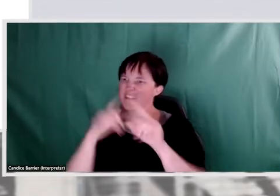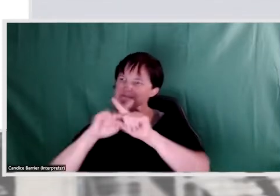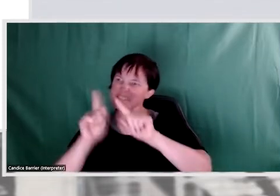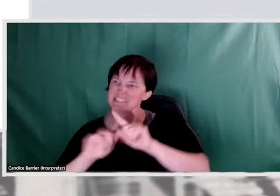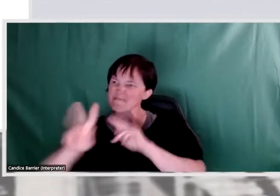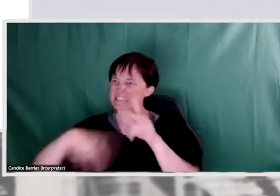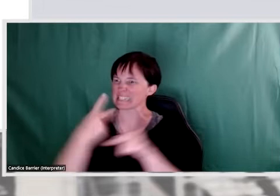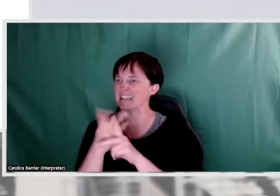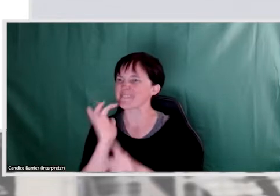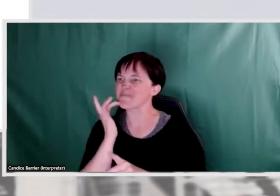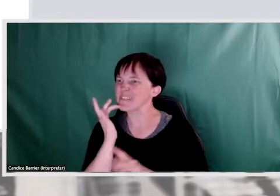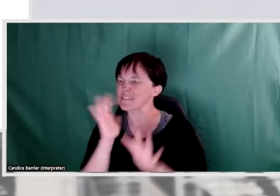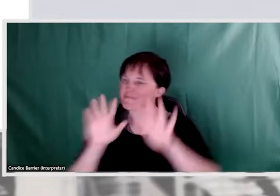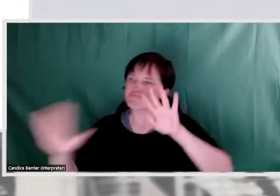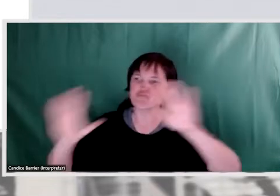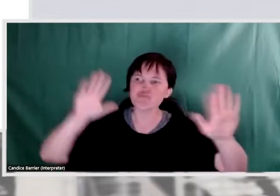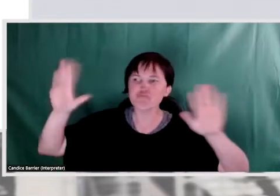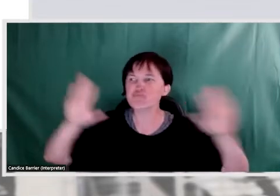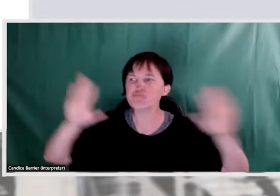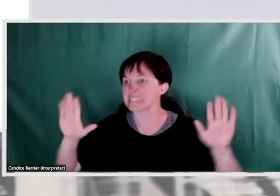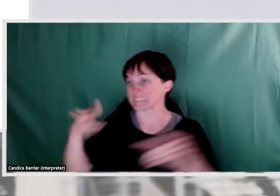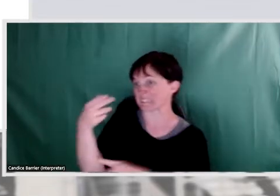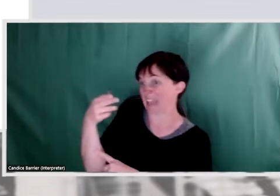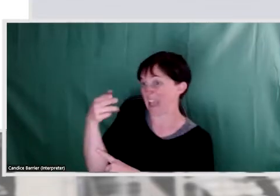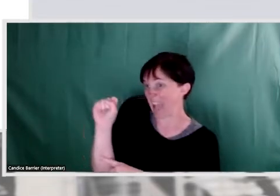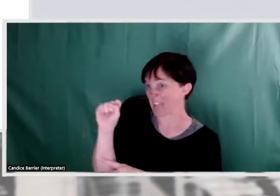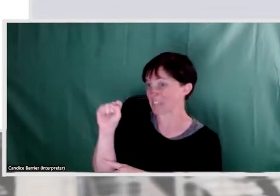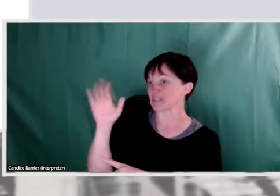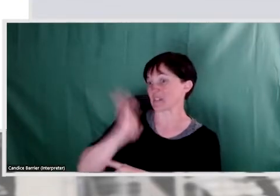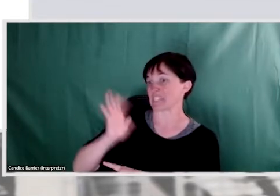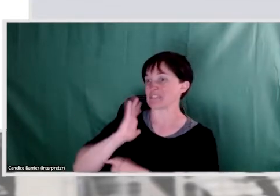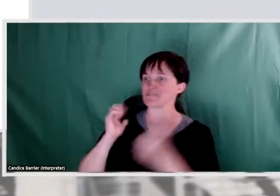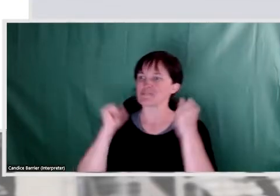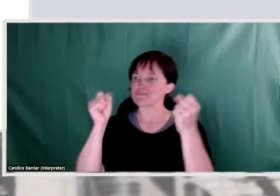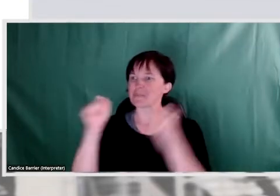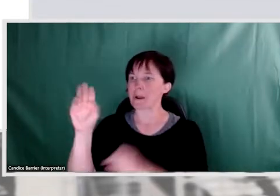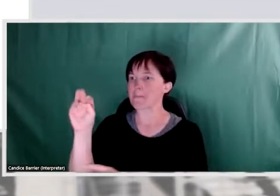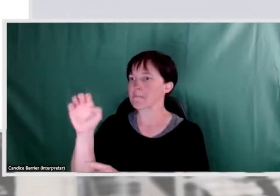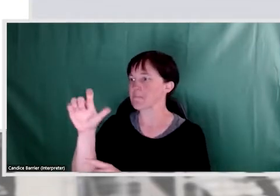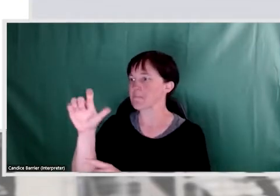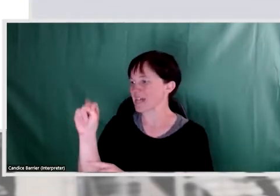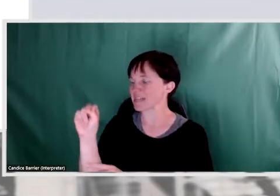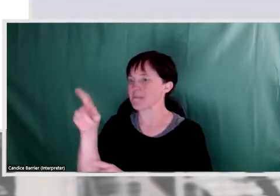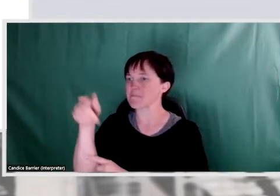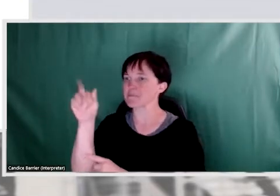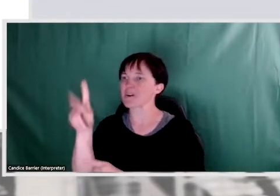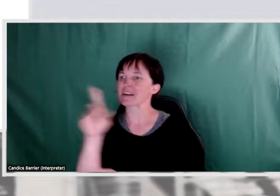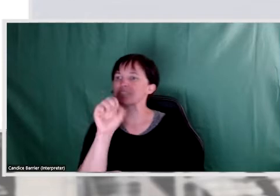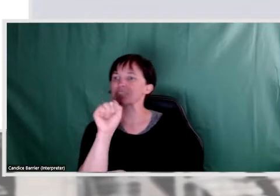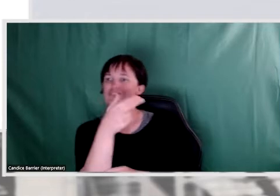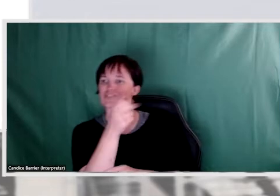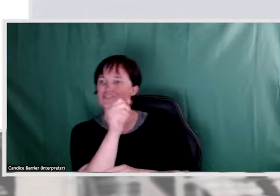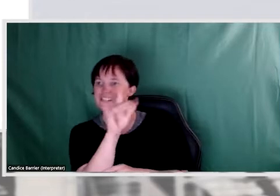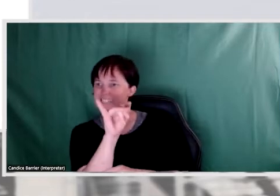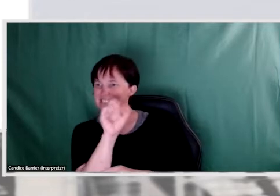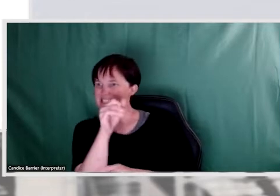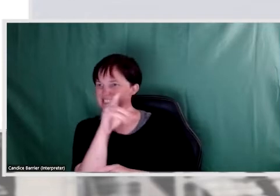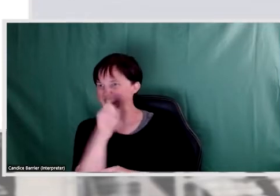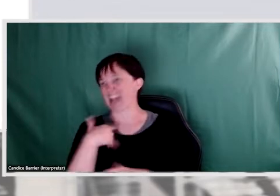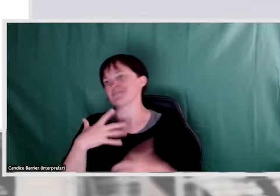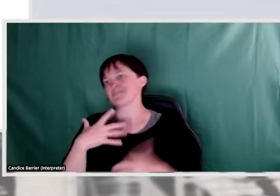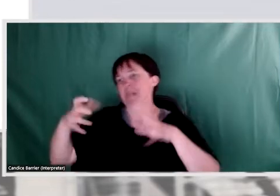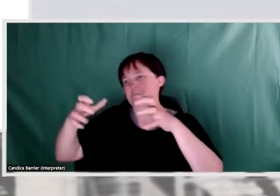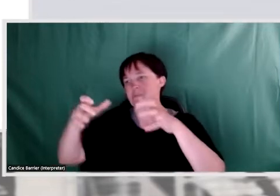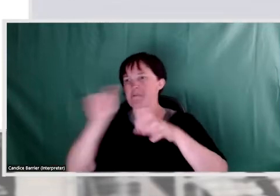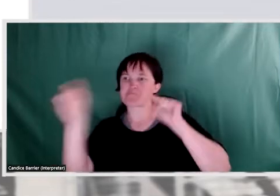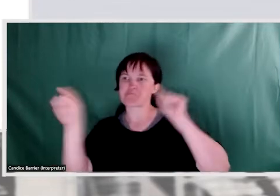all over the city. As a high schooler, I actually used to drive to Mellon Park and Shadyside. There were some good pickup basketball games there. So that was where I used to go